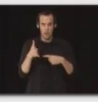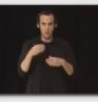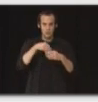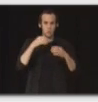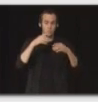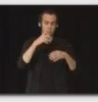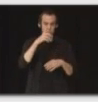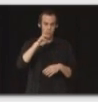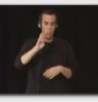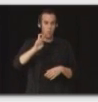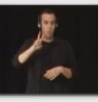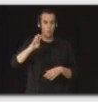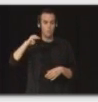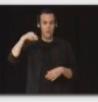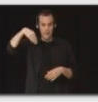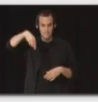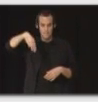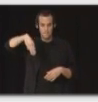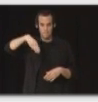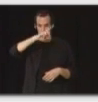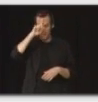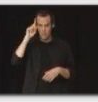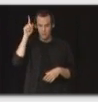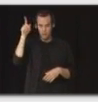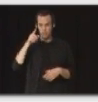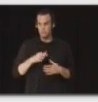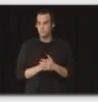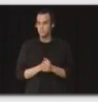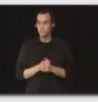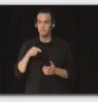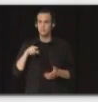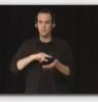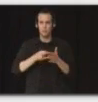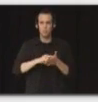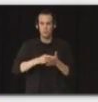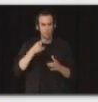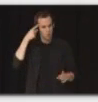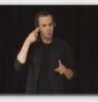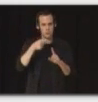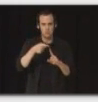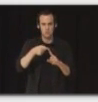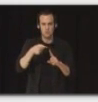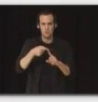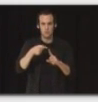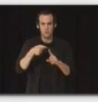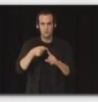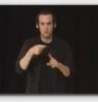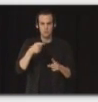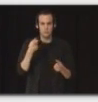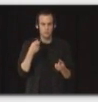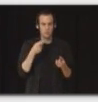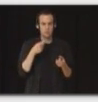of the Polytechnic University of Madrid was also present. So that project had as its